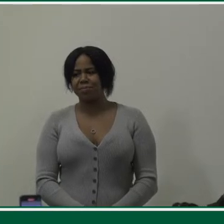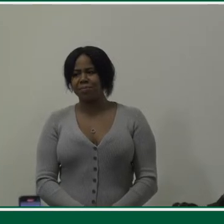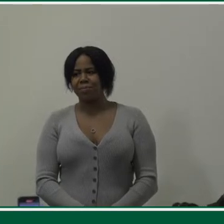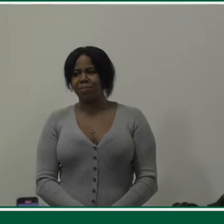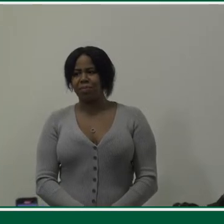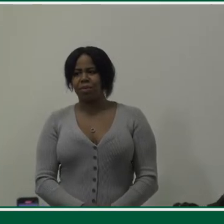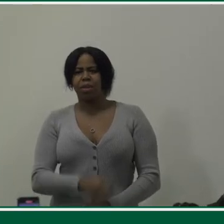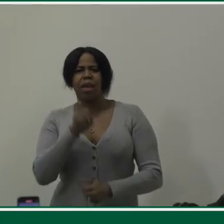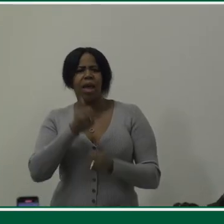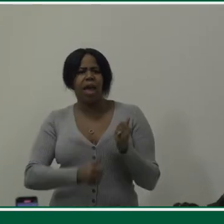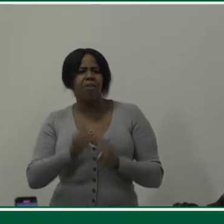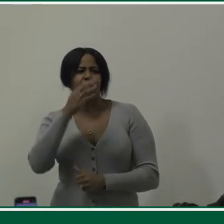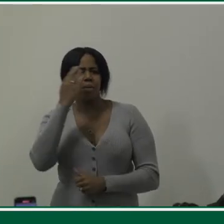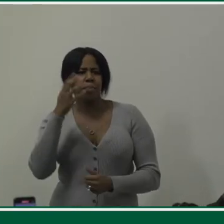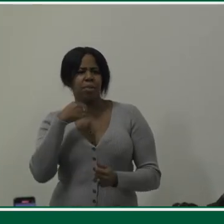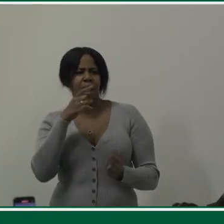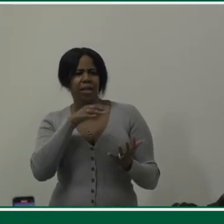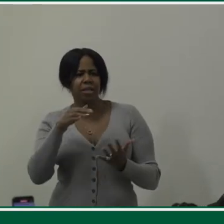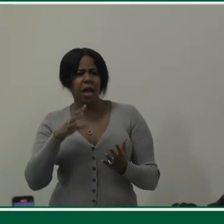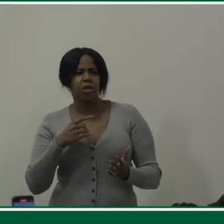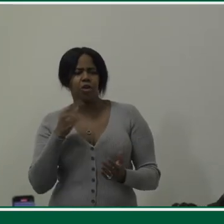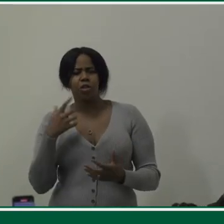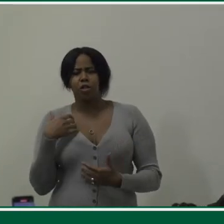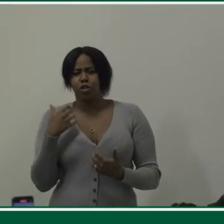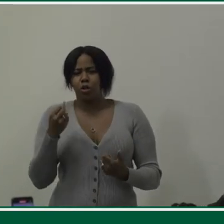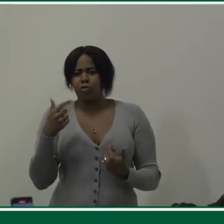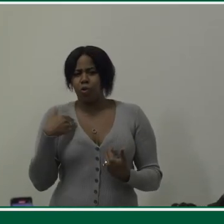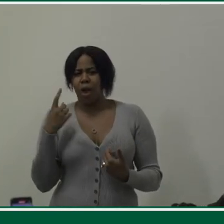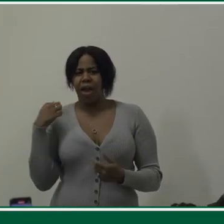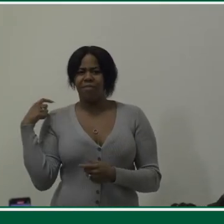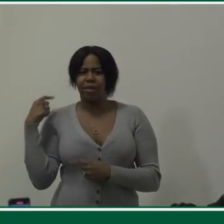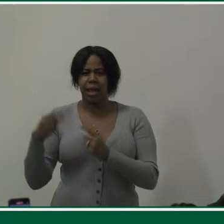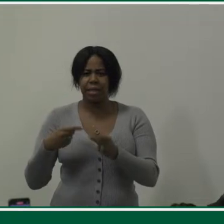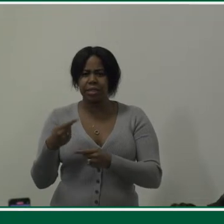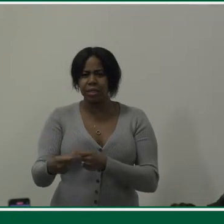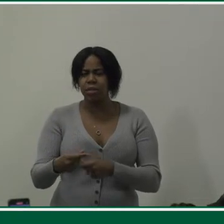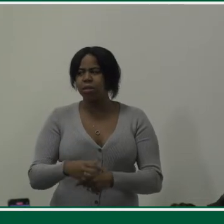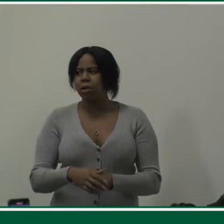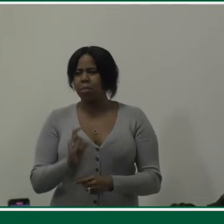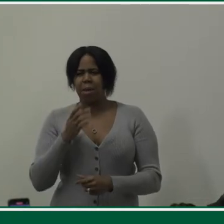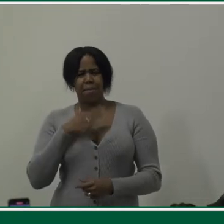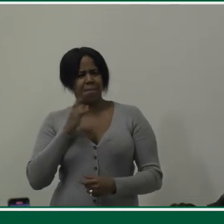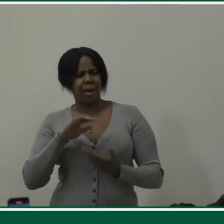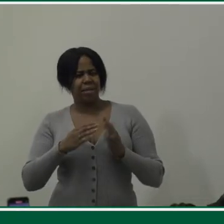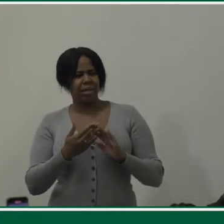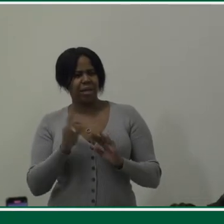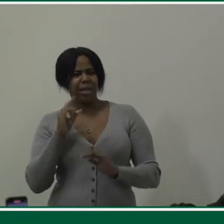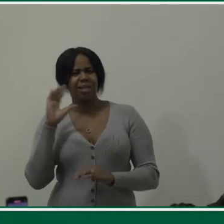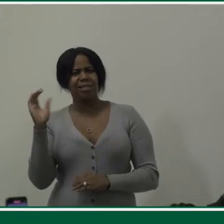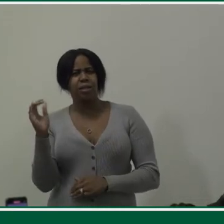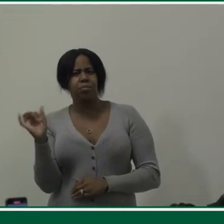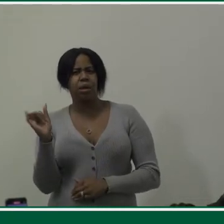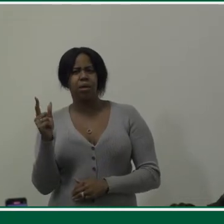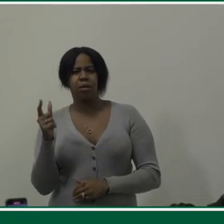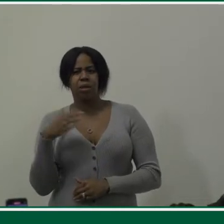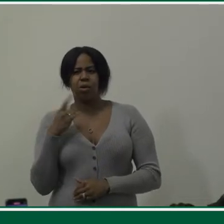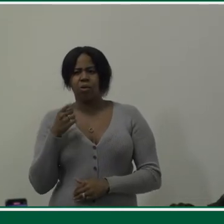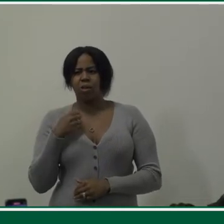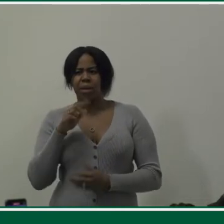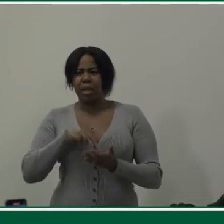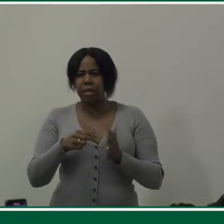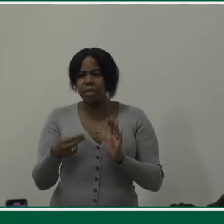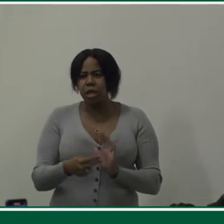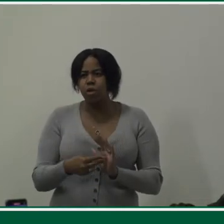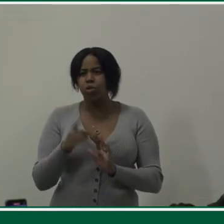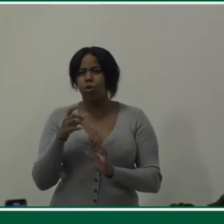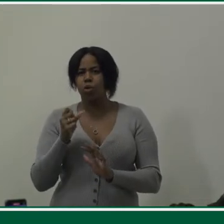Every black scholar deserves to have a legacy. However, in my city, it seems like there has been an intentional campaign